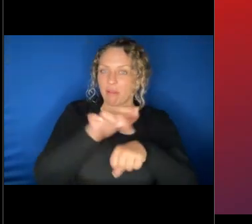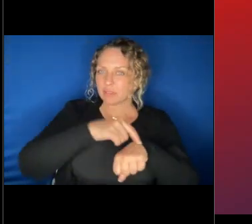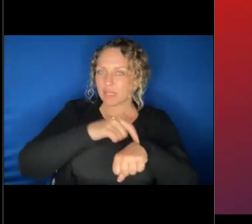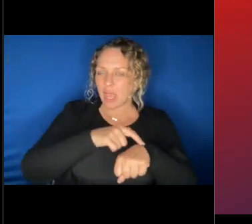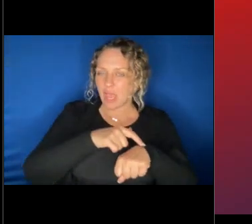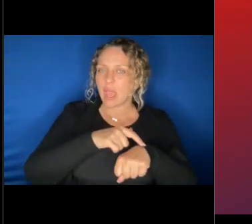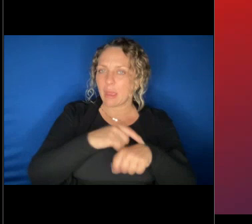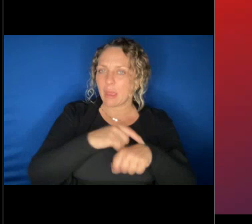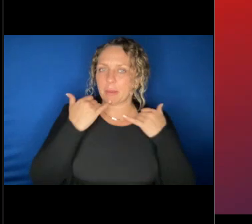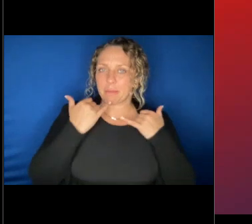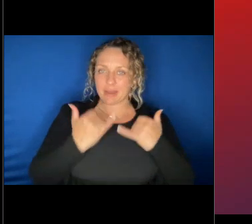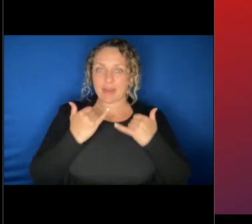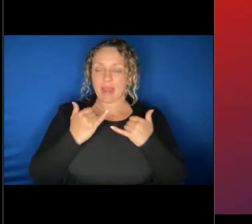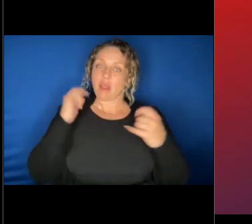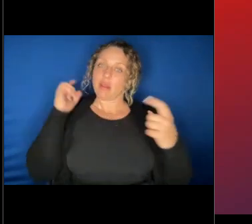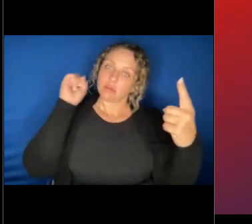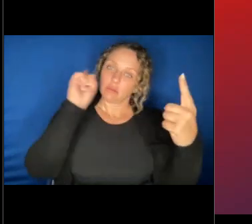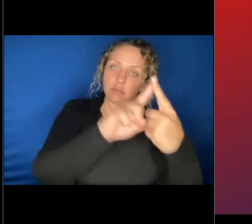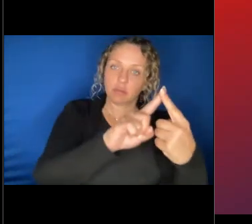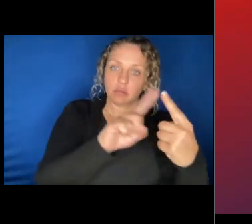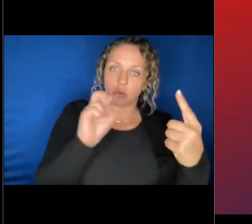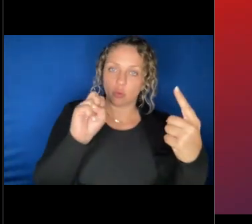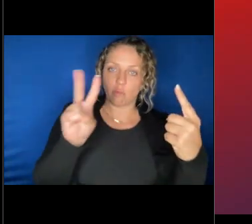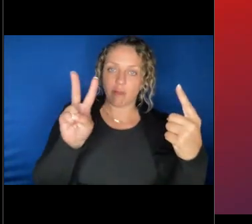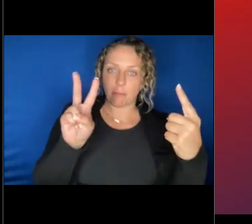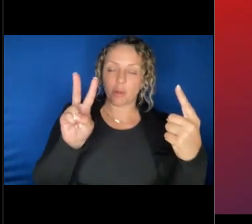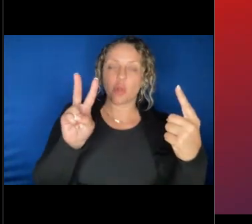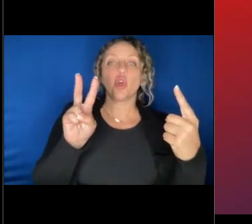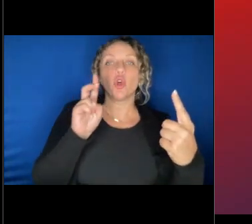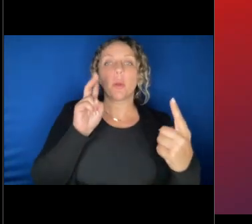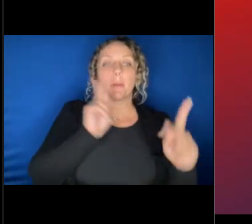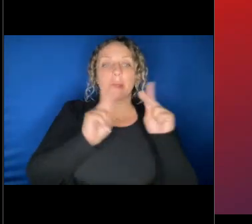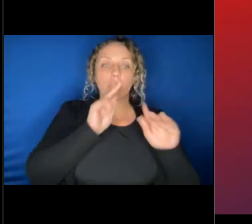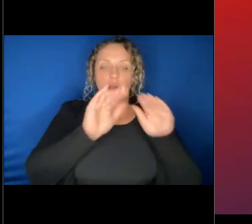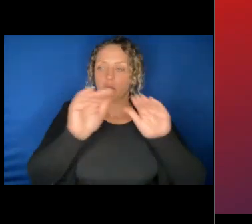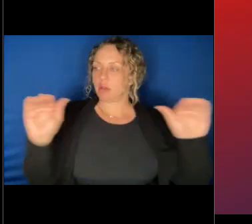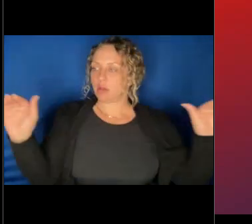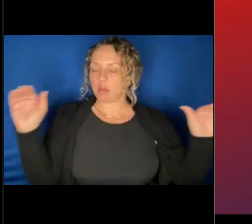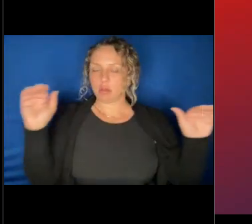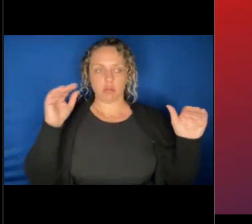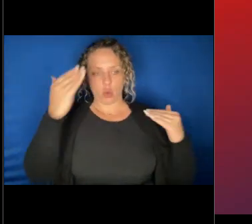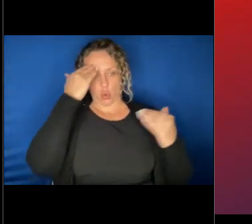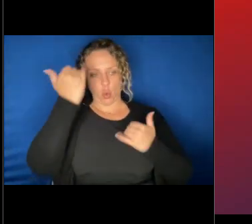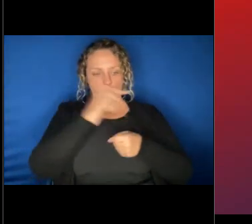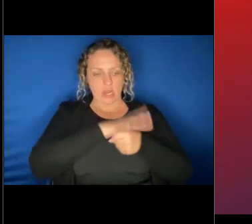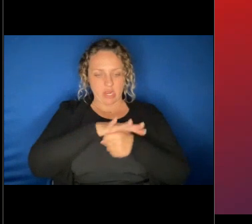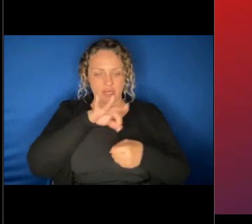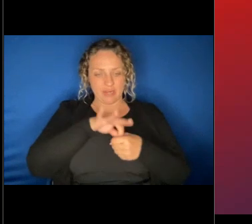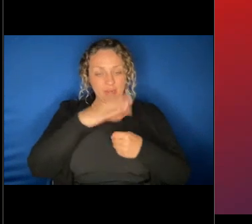between now and November for people to notify? Because for some people